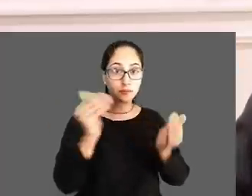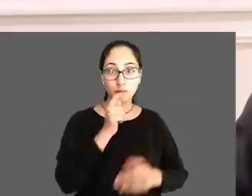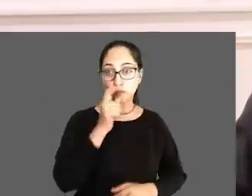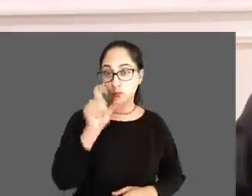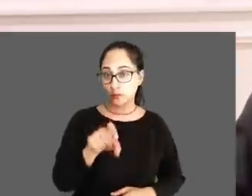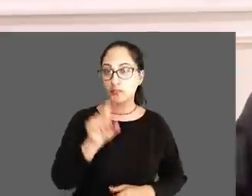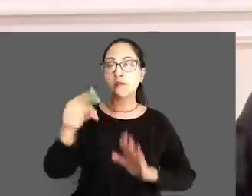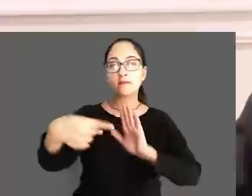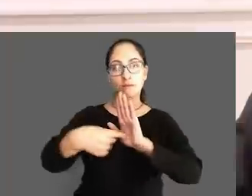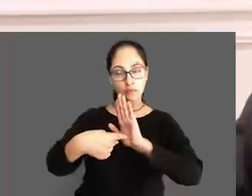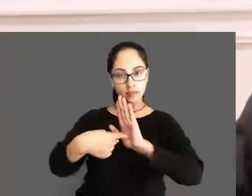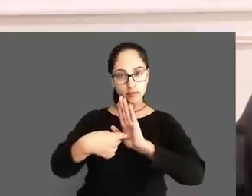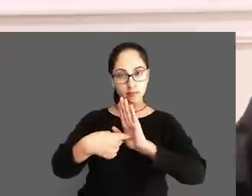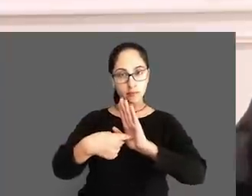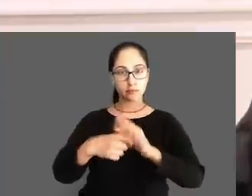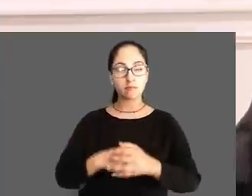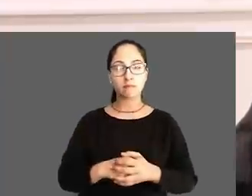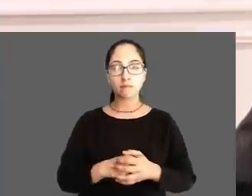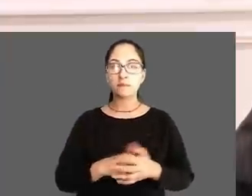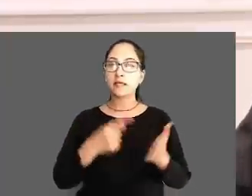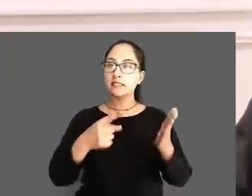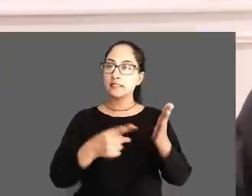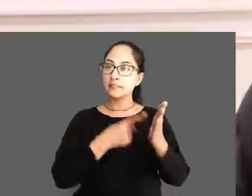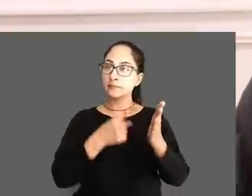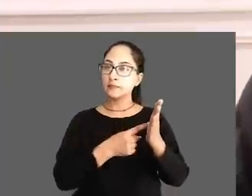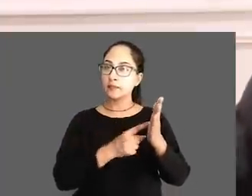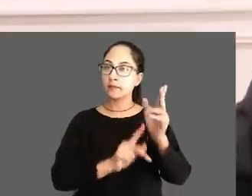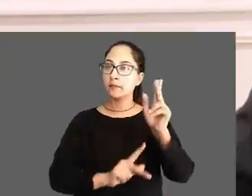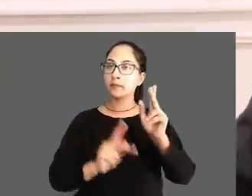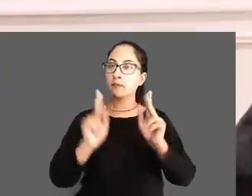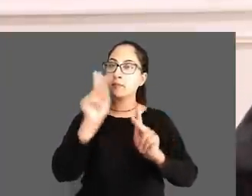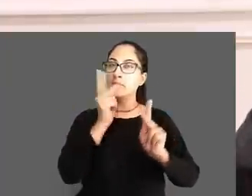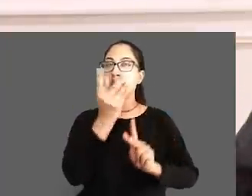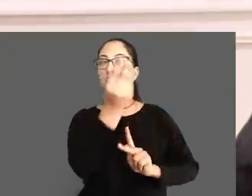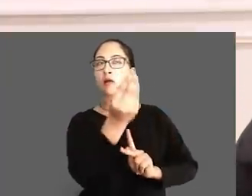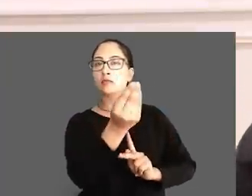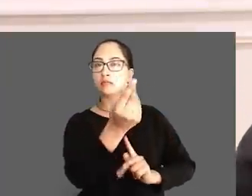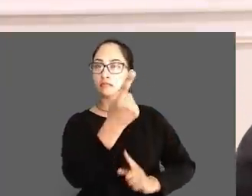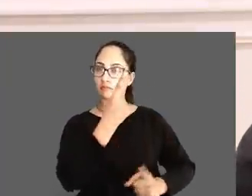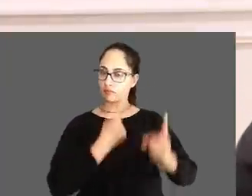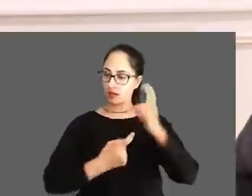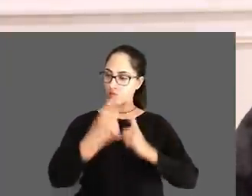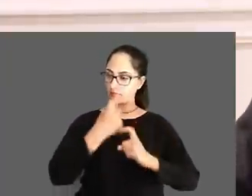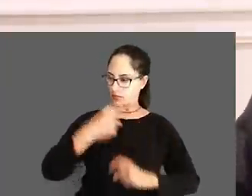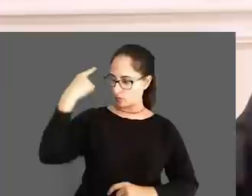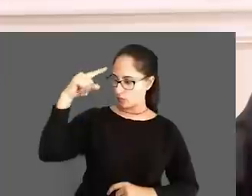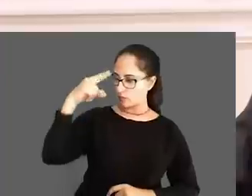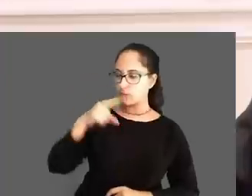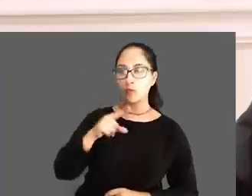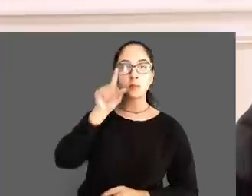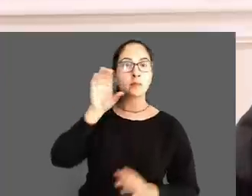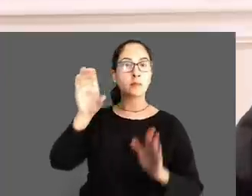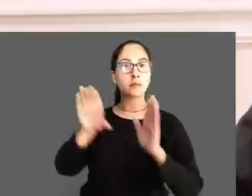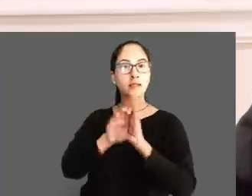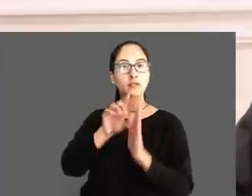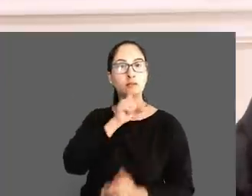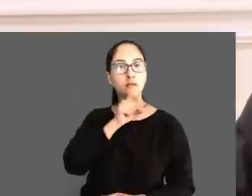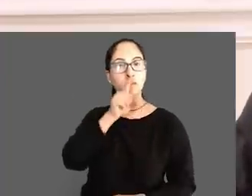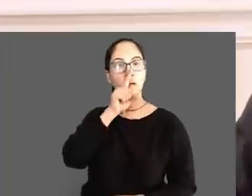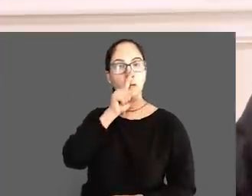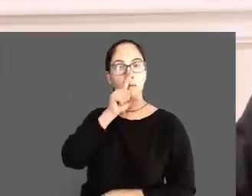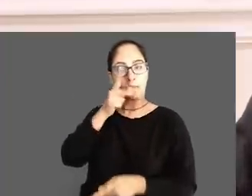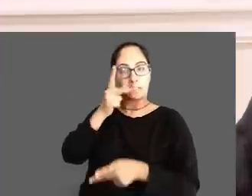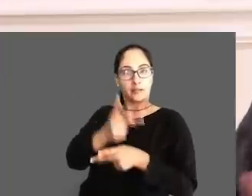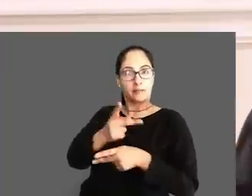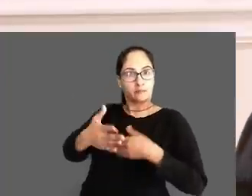home. You know, another example that I like to use is sometimes we're asked about why we keep a